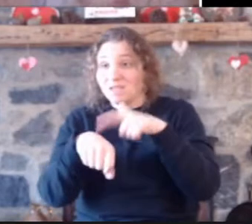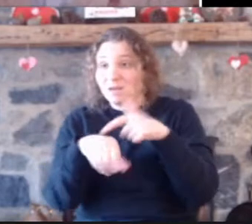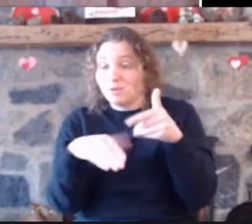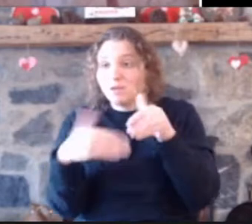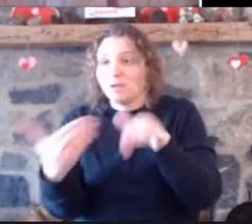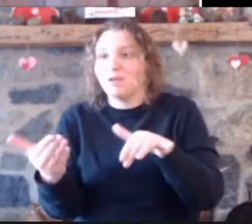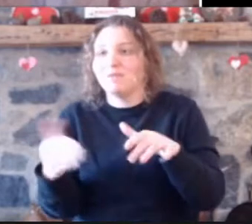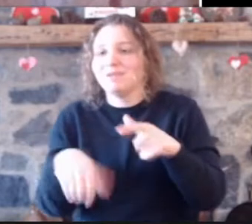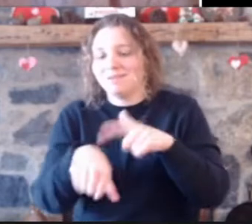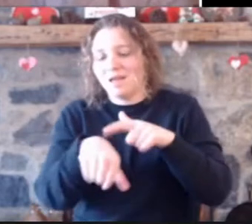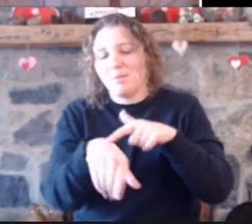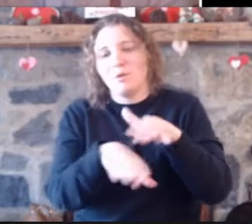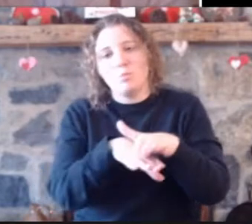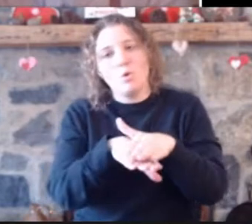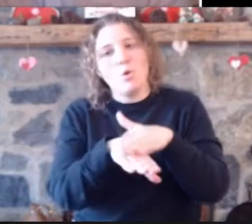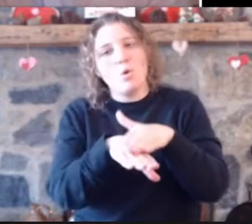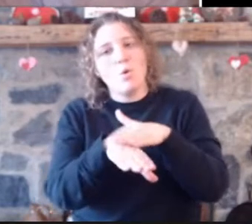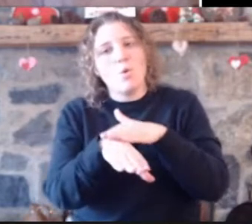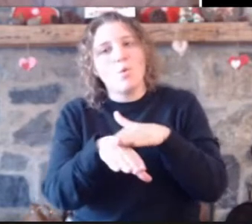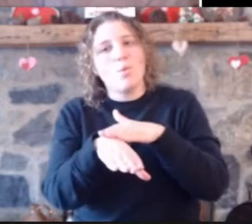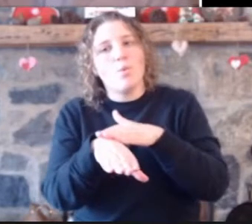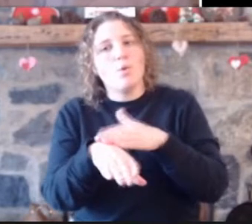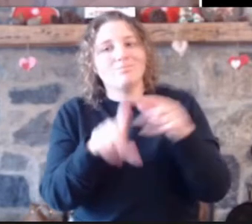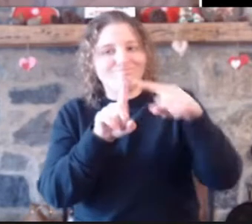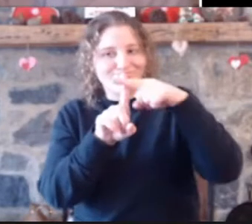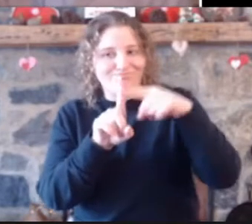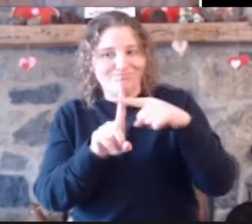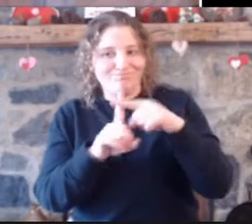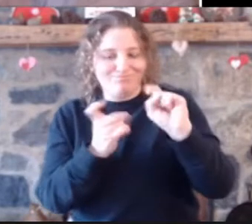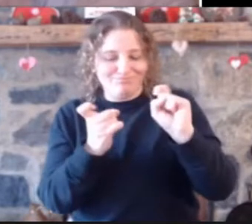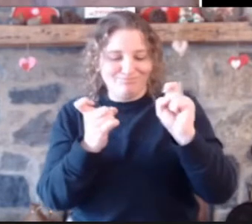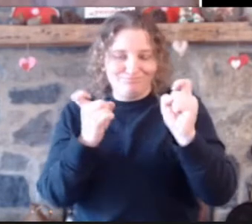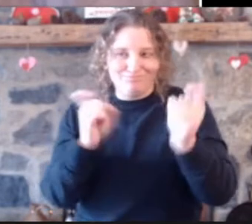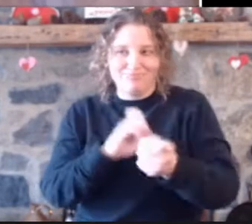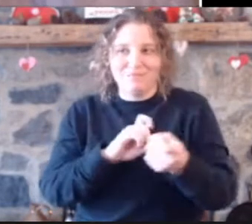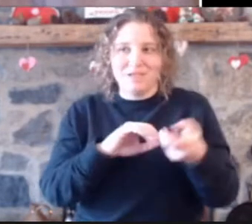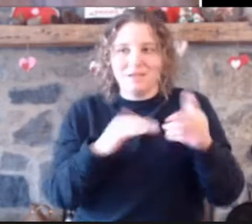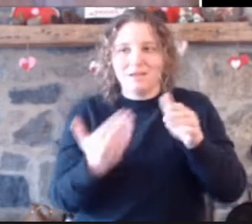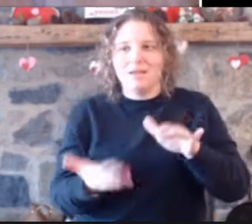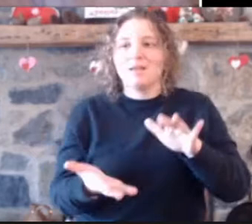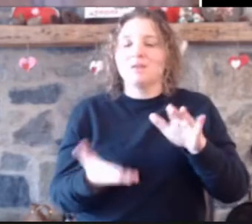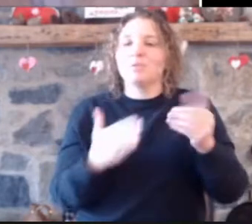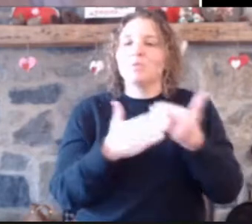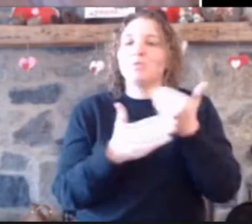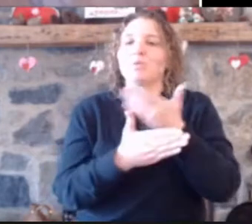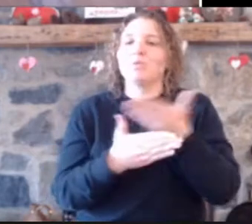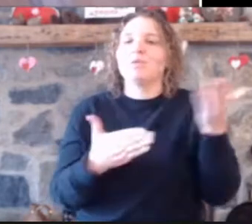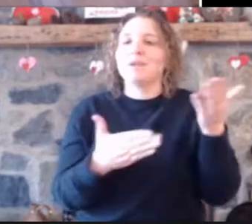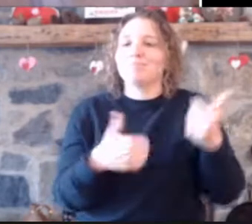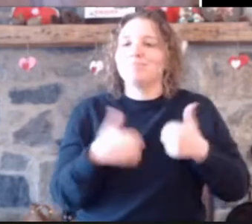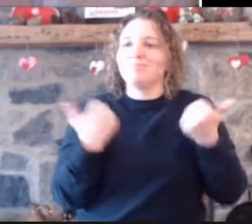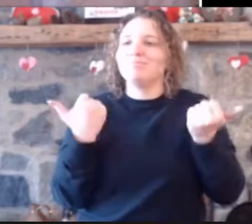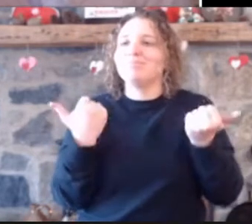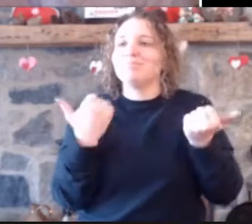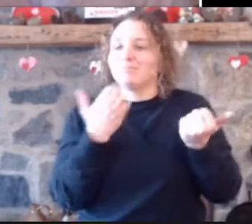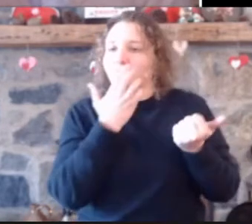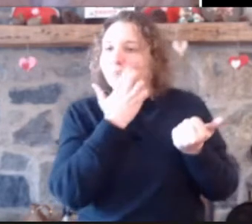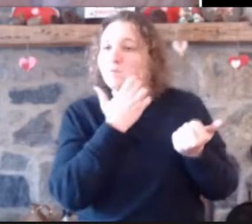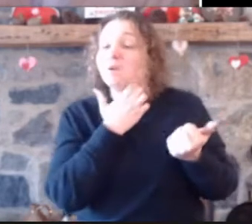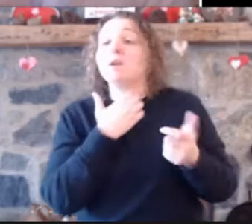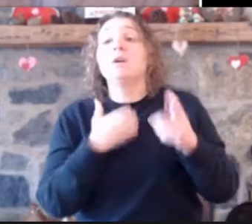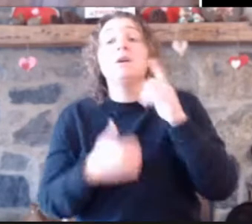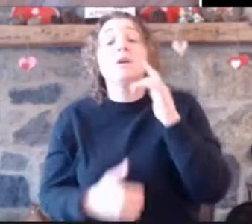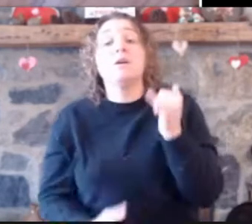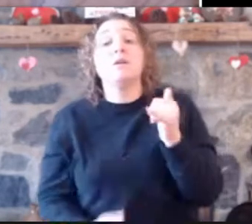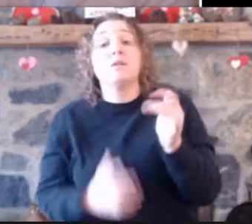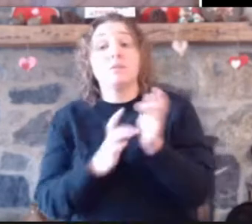of favorable, which we don't usually observe, mutations, and death to make room for a new species, Carl Sagan. The Bible tells us